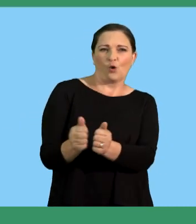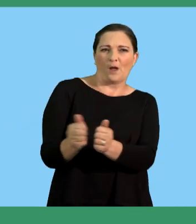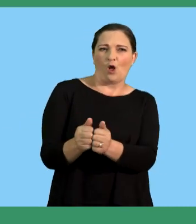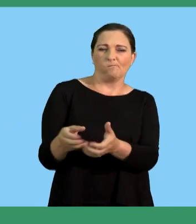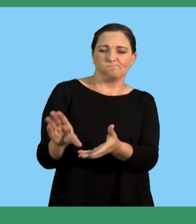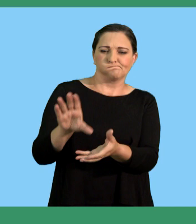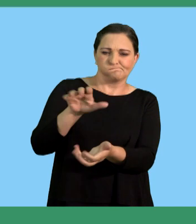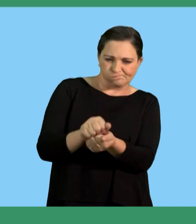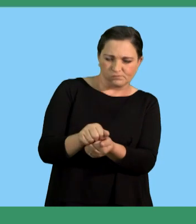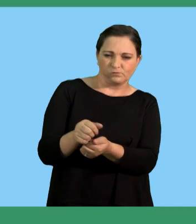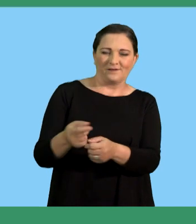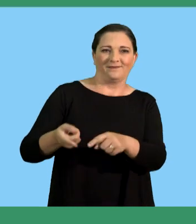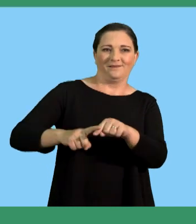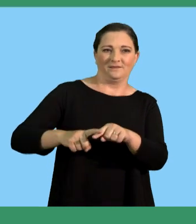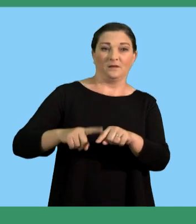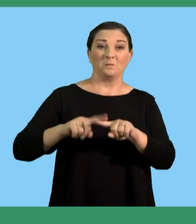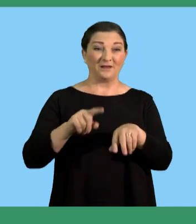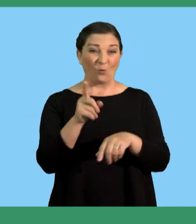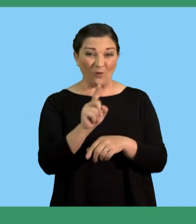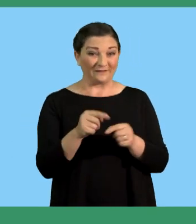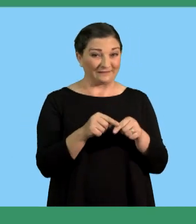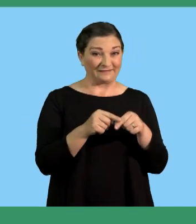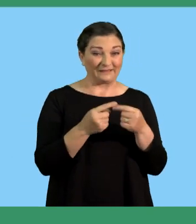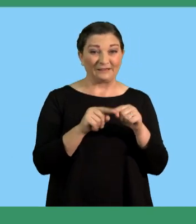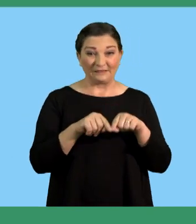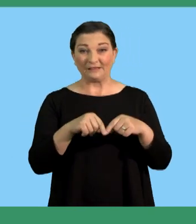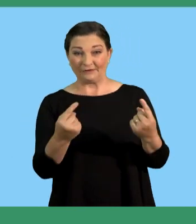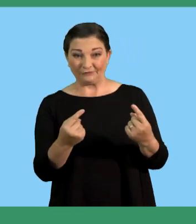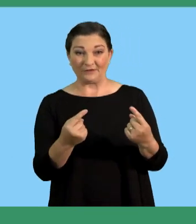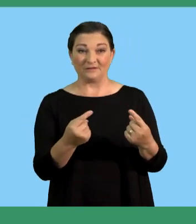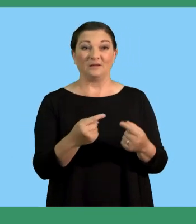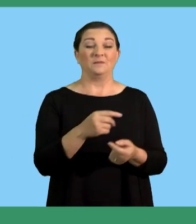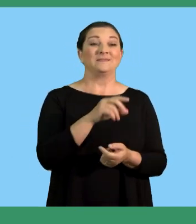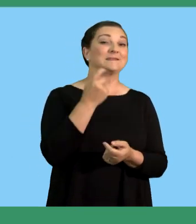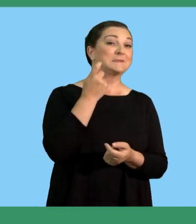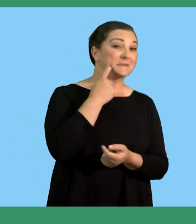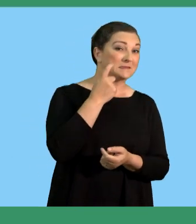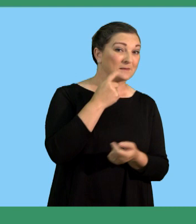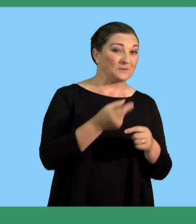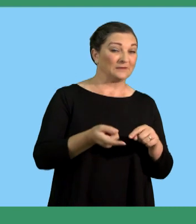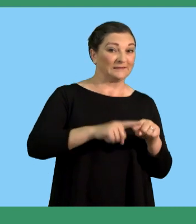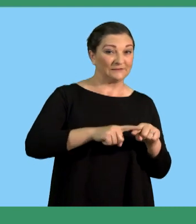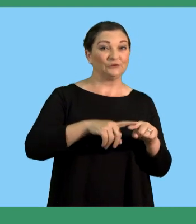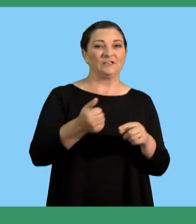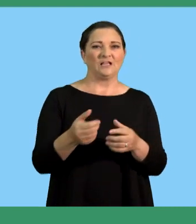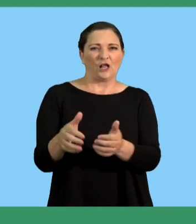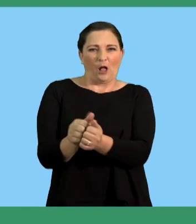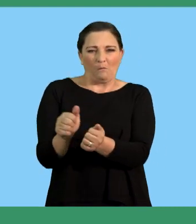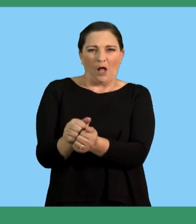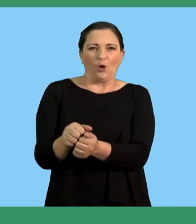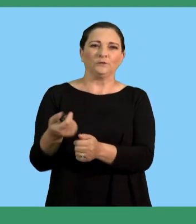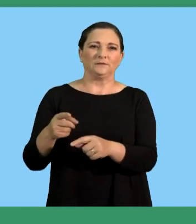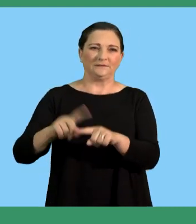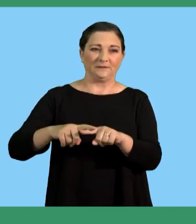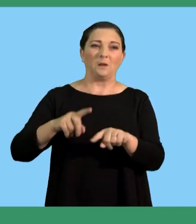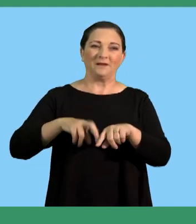between simple interest and compound interest, and also conclude our lesson by calculating simple